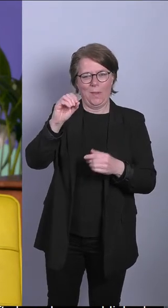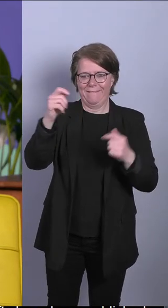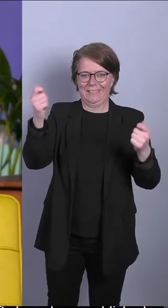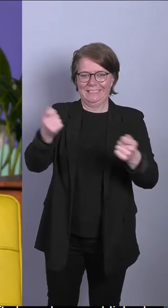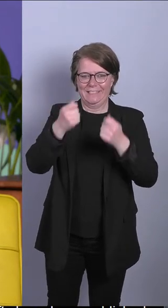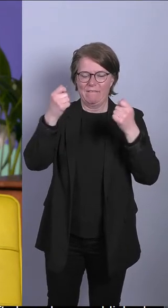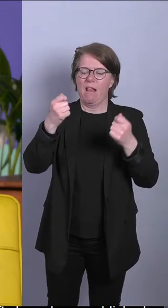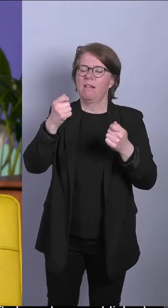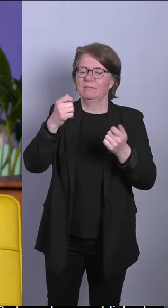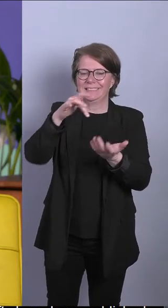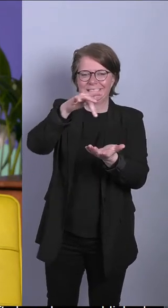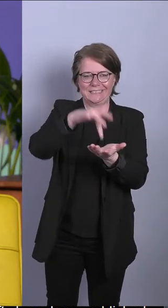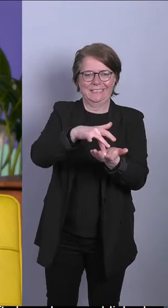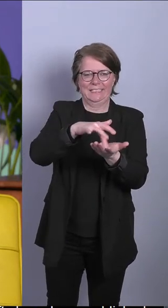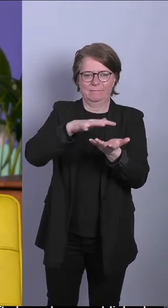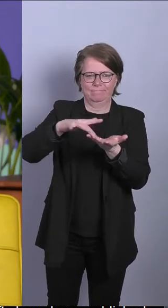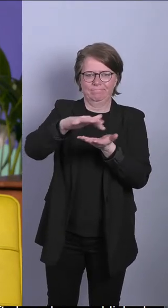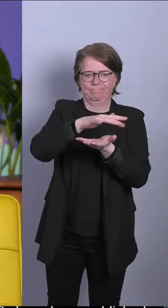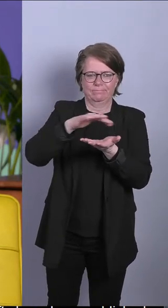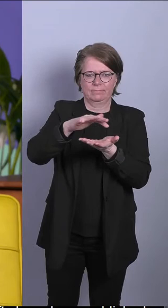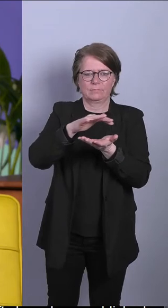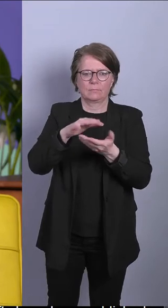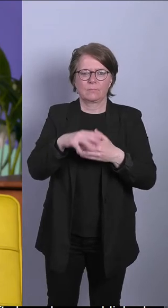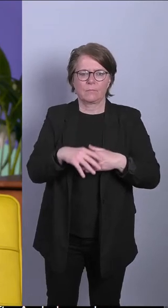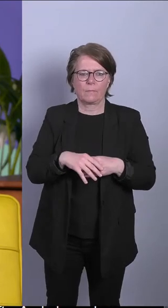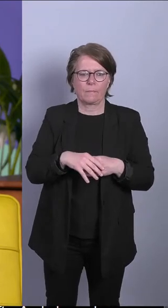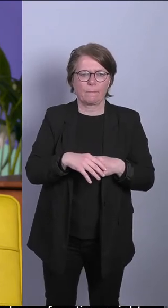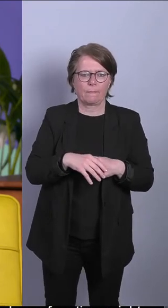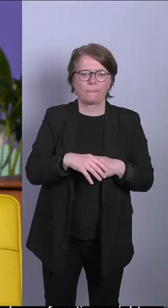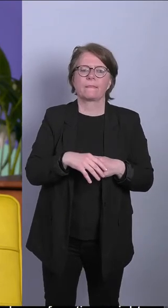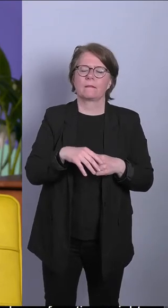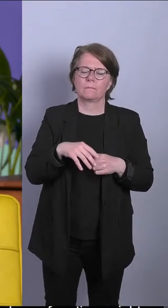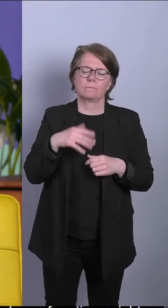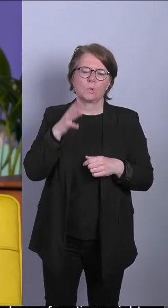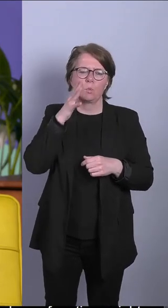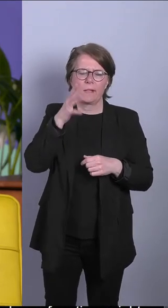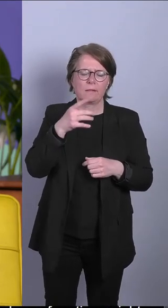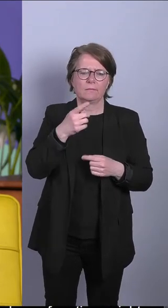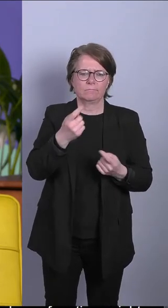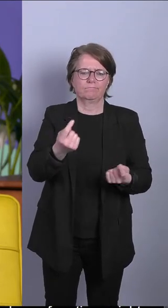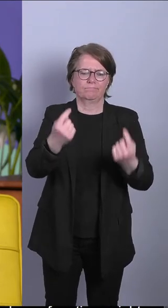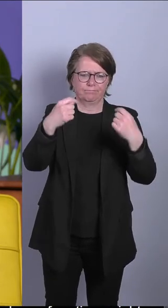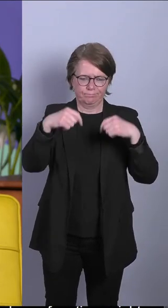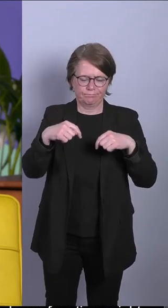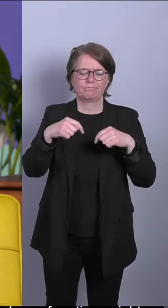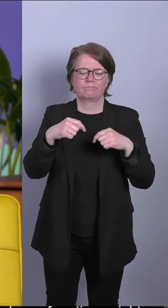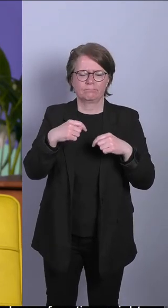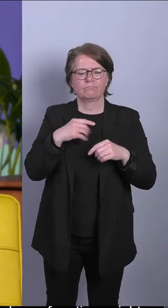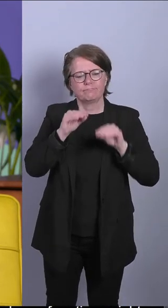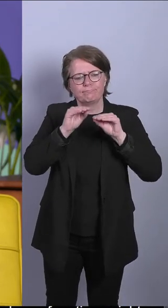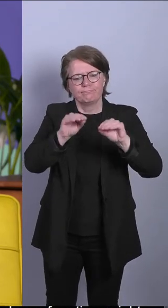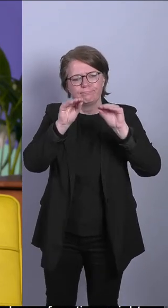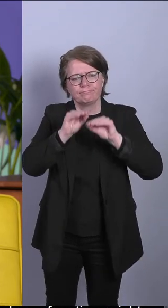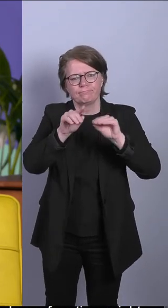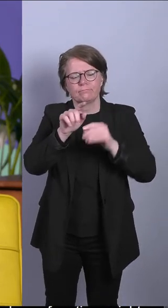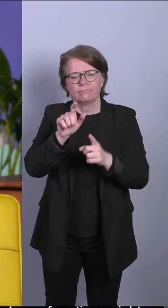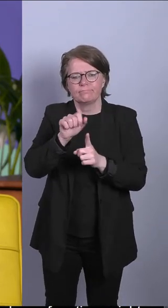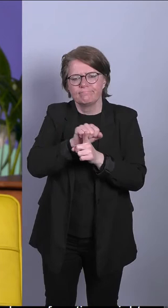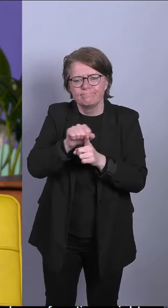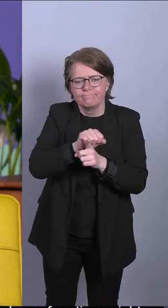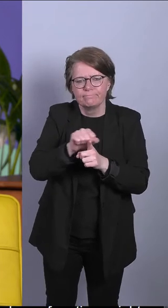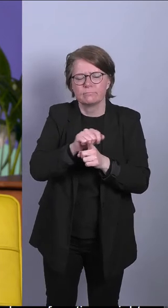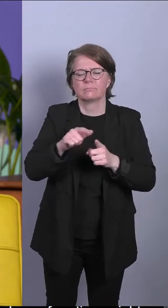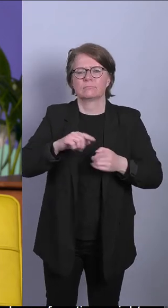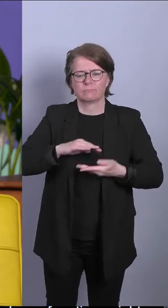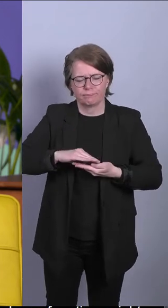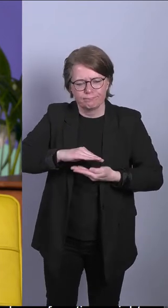So that will be also published on 12th of May, and soon all the departments will get in touch with all the volunteers. So the communication